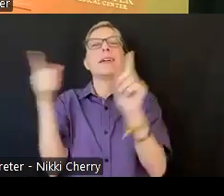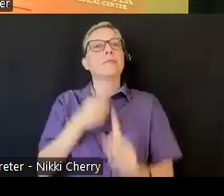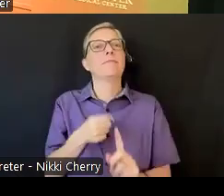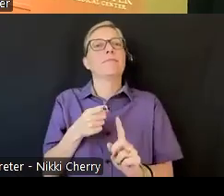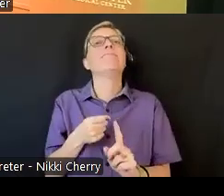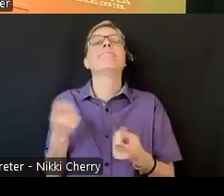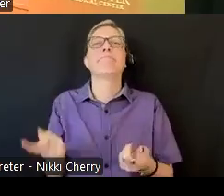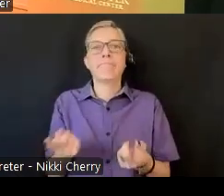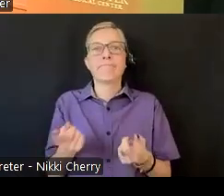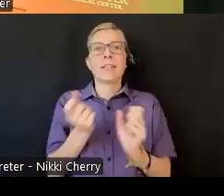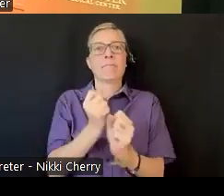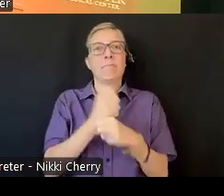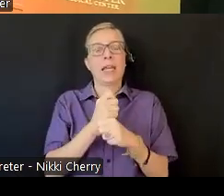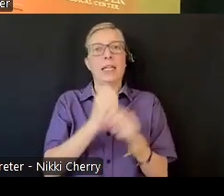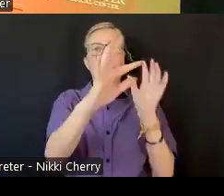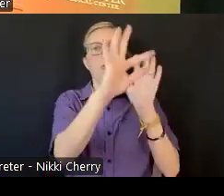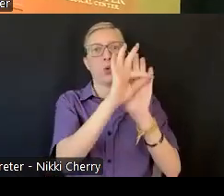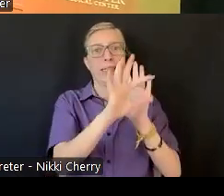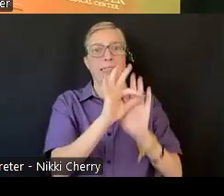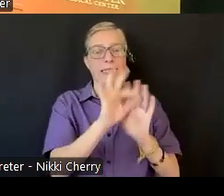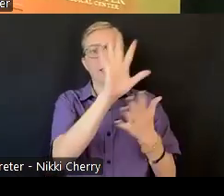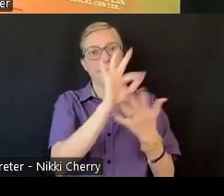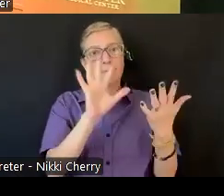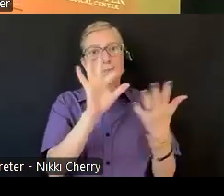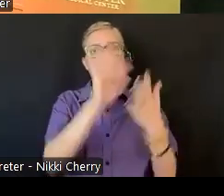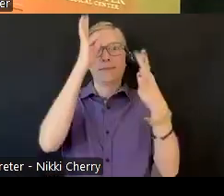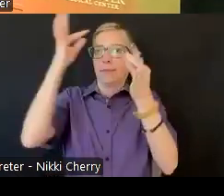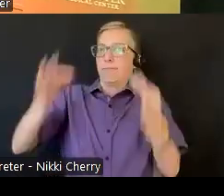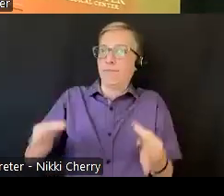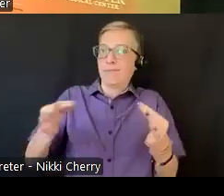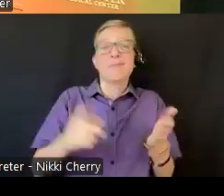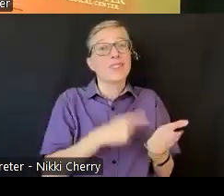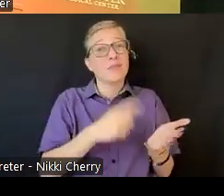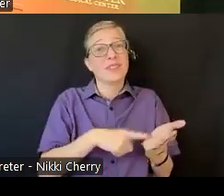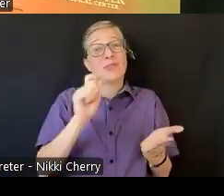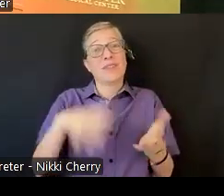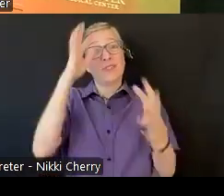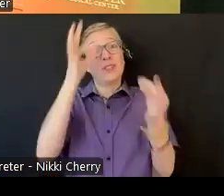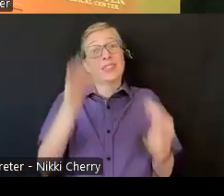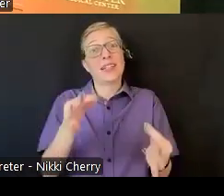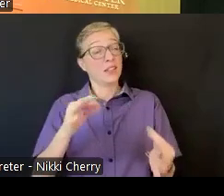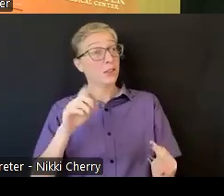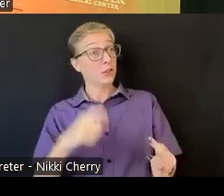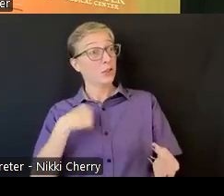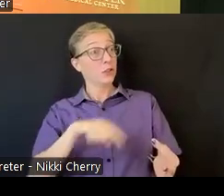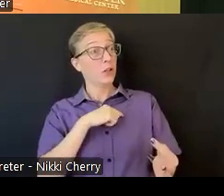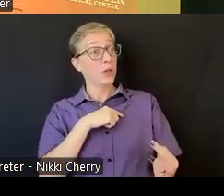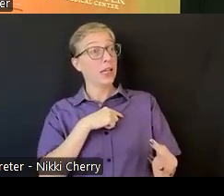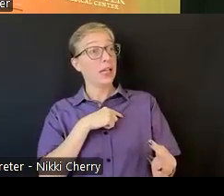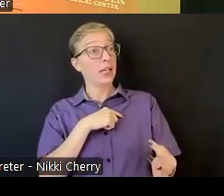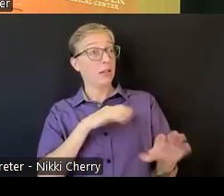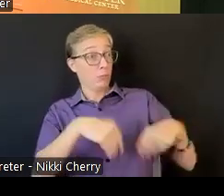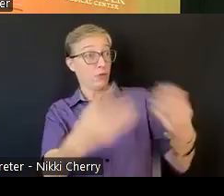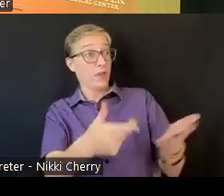choices. Sometimes you have to make a choice. Should we have a lunch, or should we spend it on something